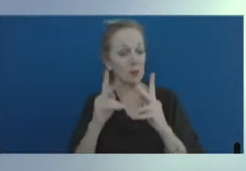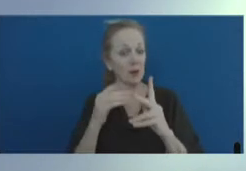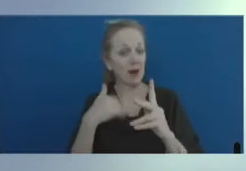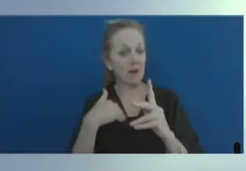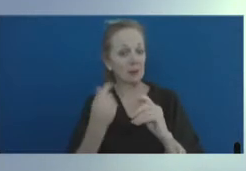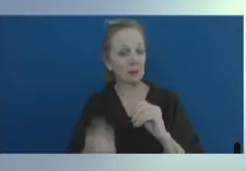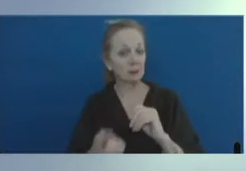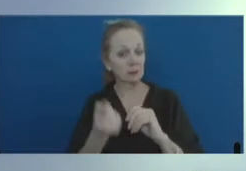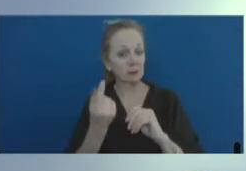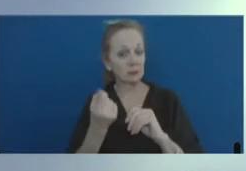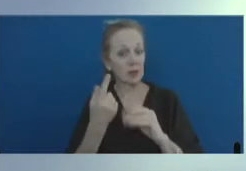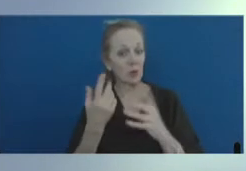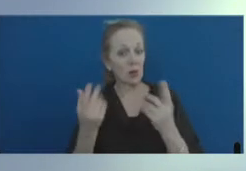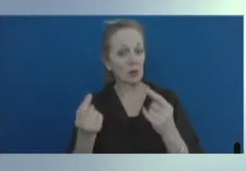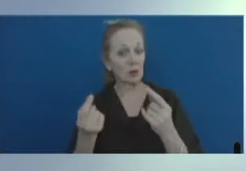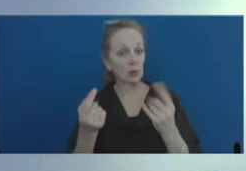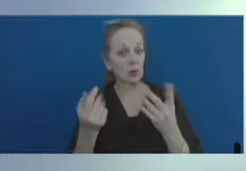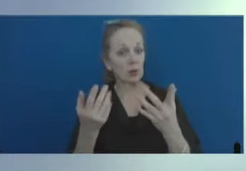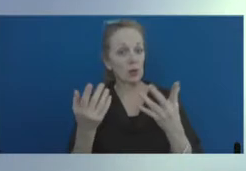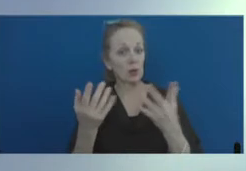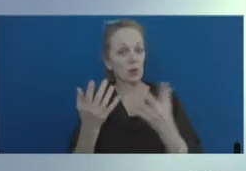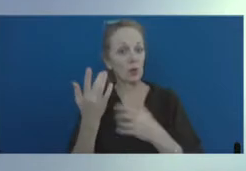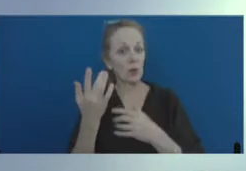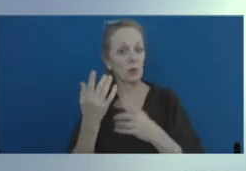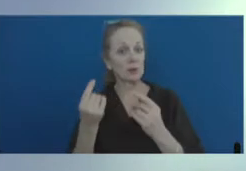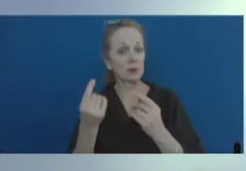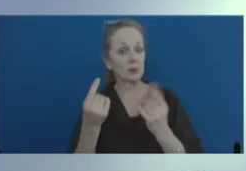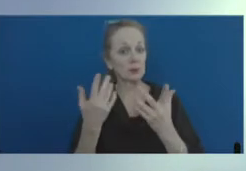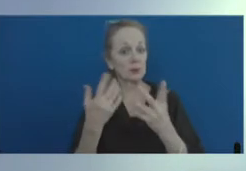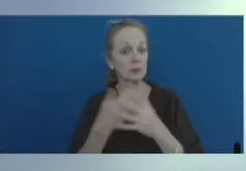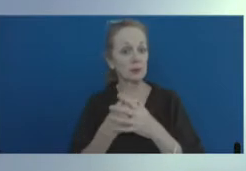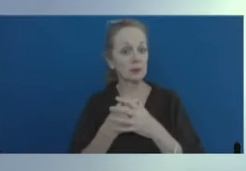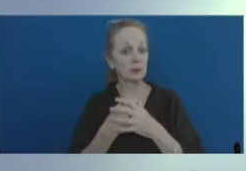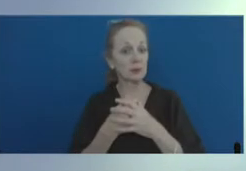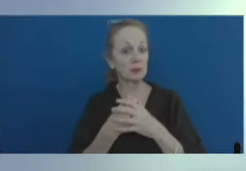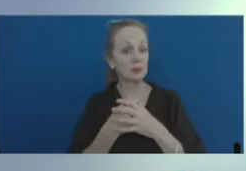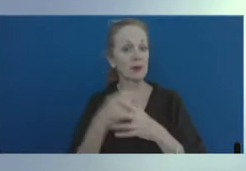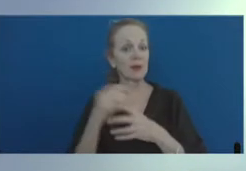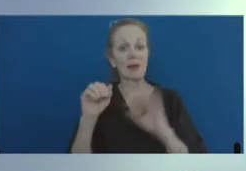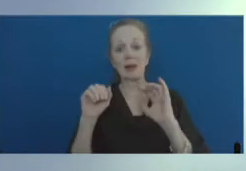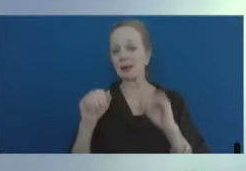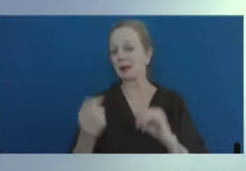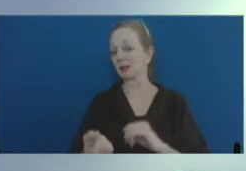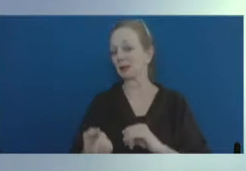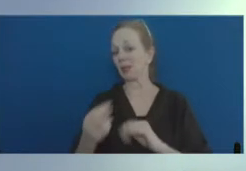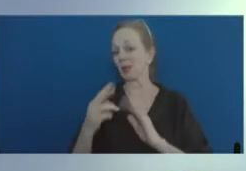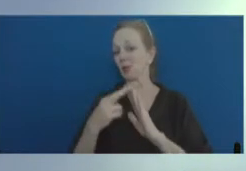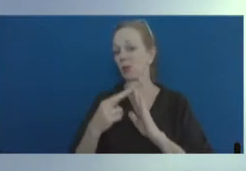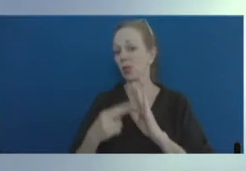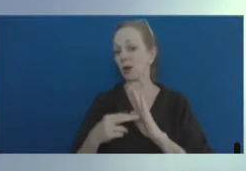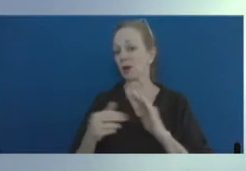understanding of what we're doing and why we're doing it. And they can understand what the rules of the games are. So,